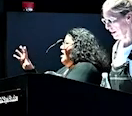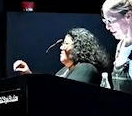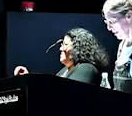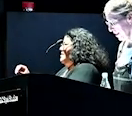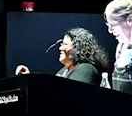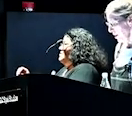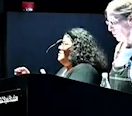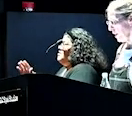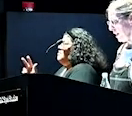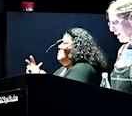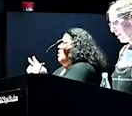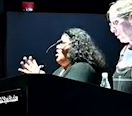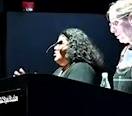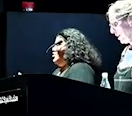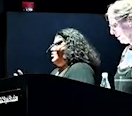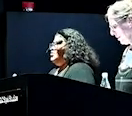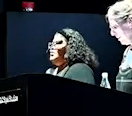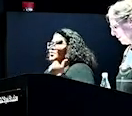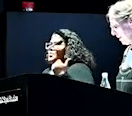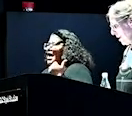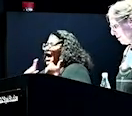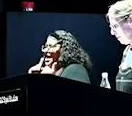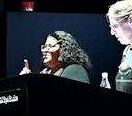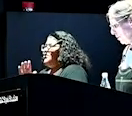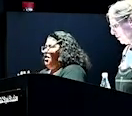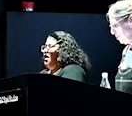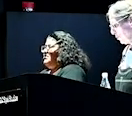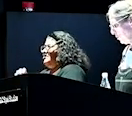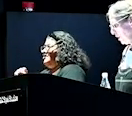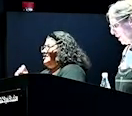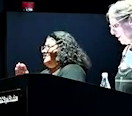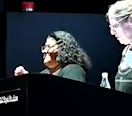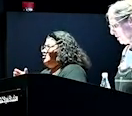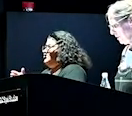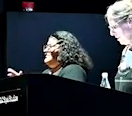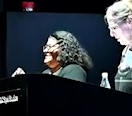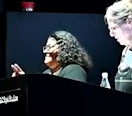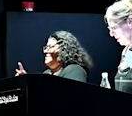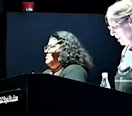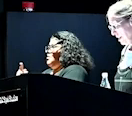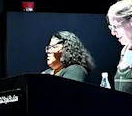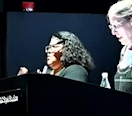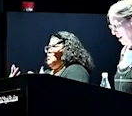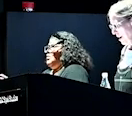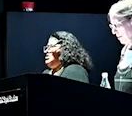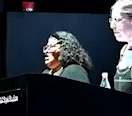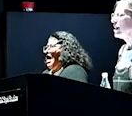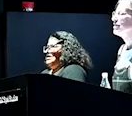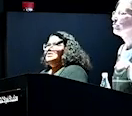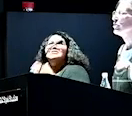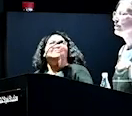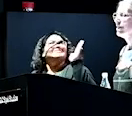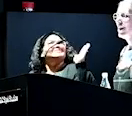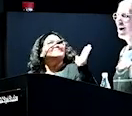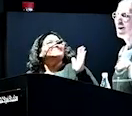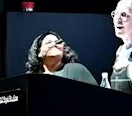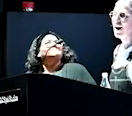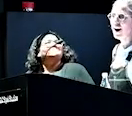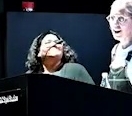was, we actually shot this on the set, which was pretty difficult to do. I mean, not